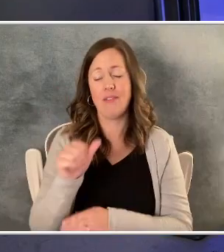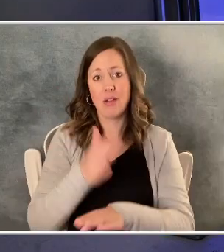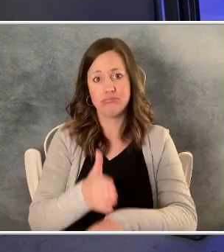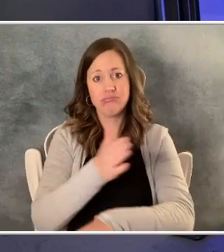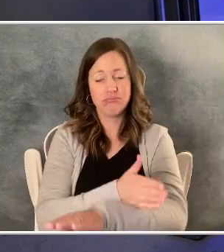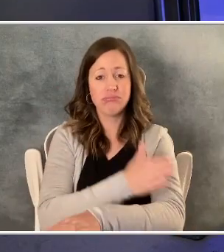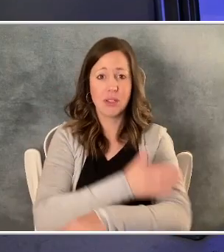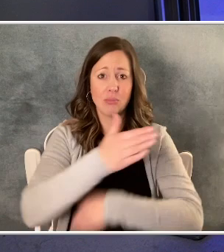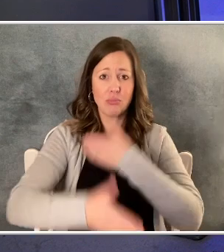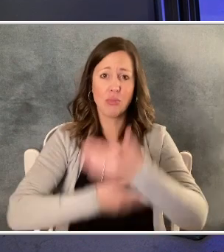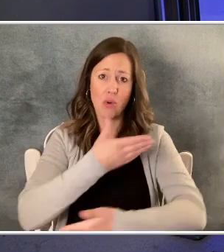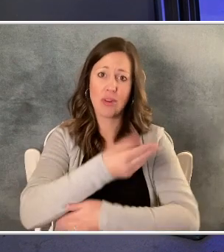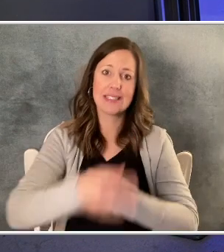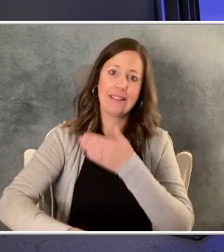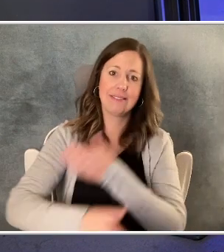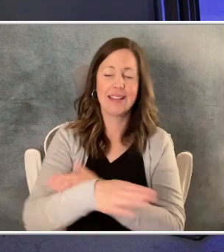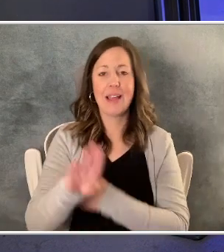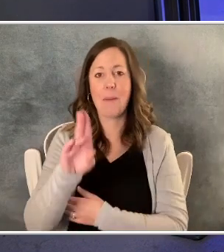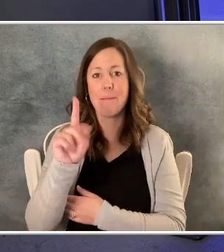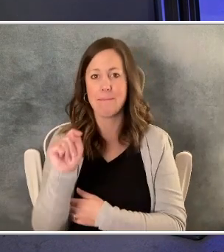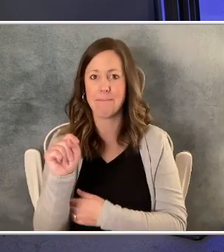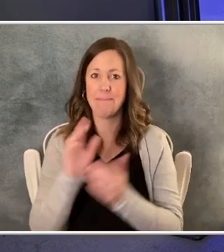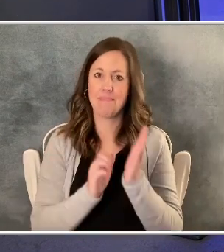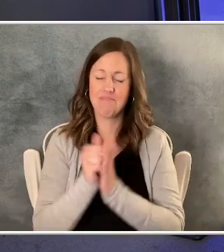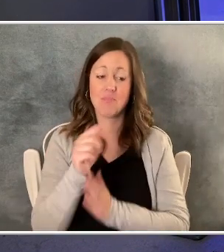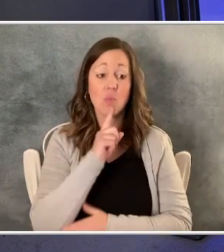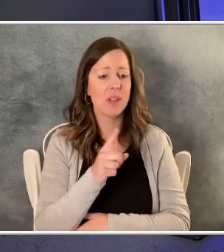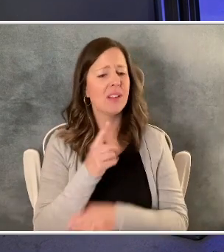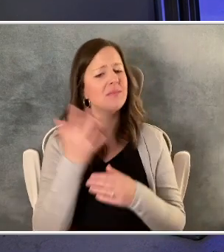Absolutely. Why was it important to write this down?